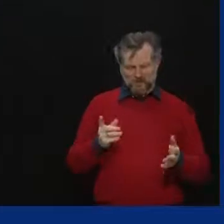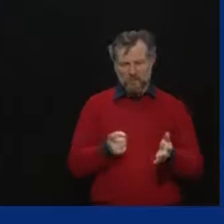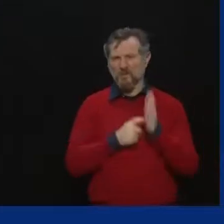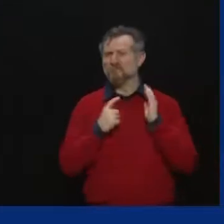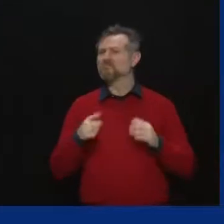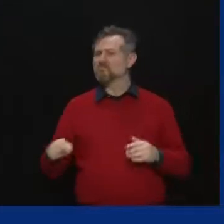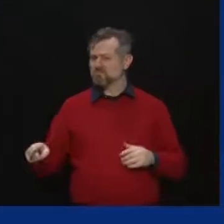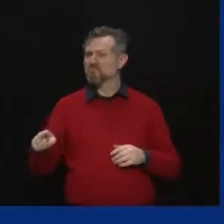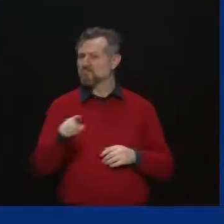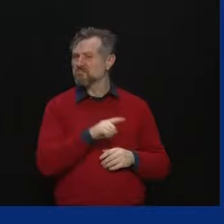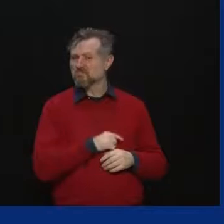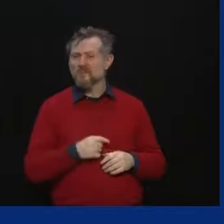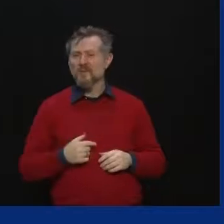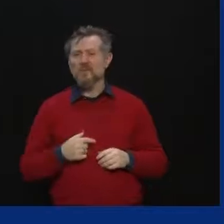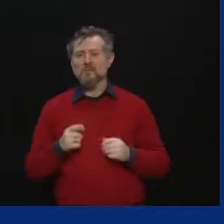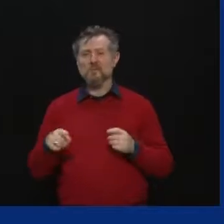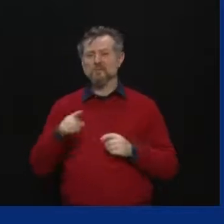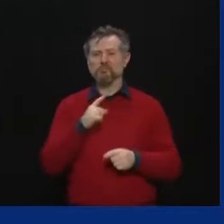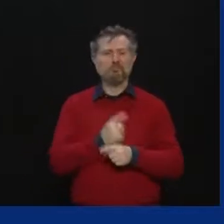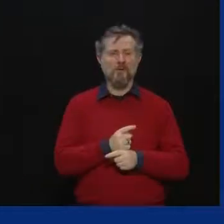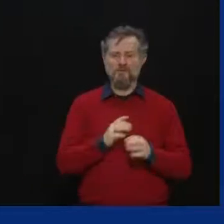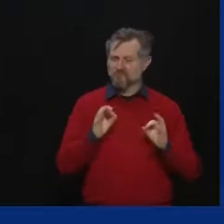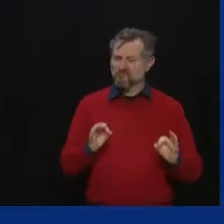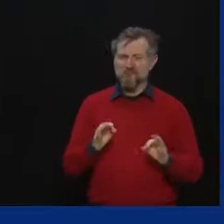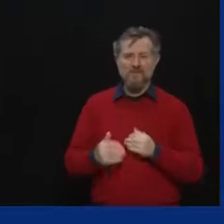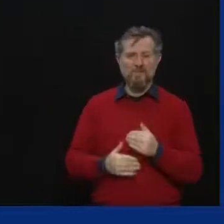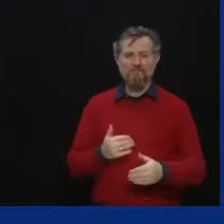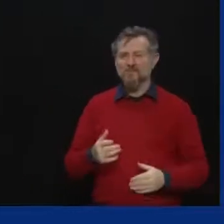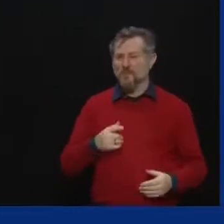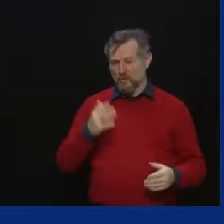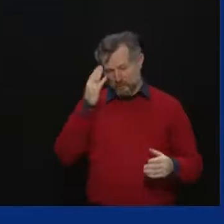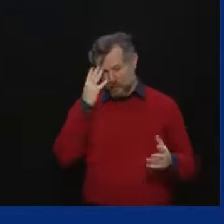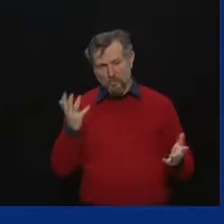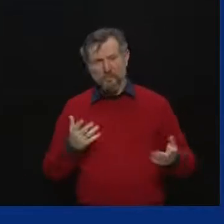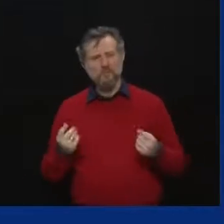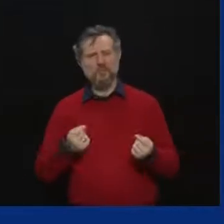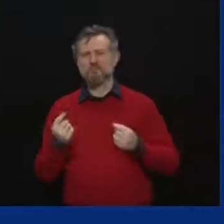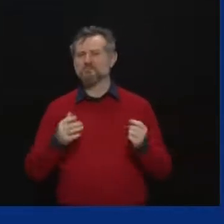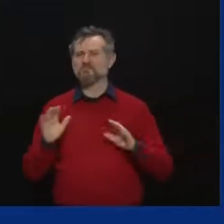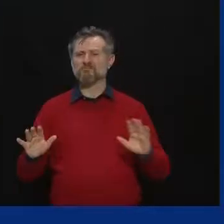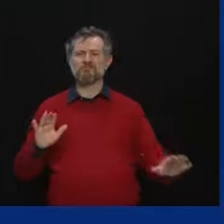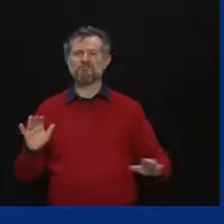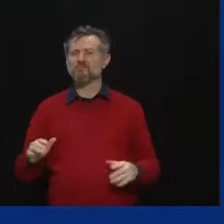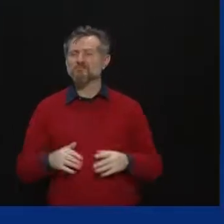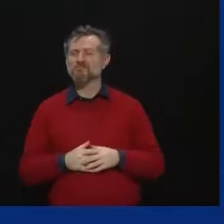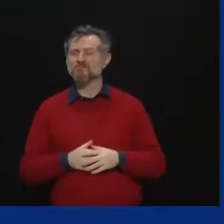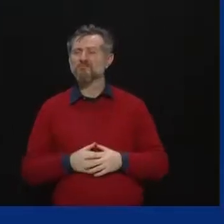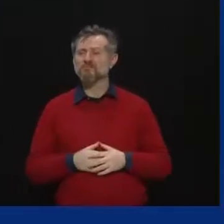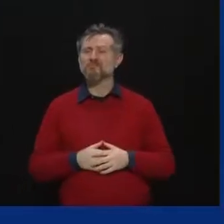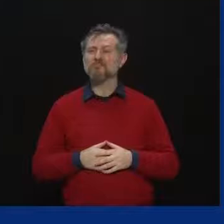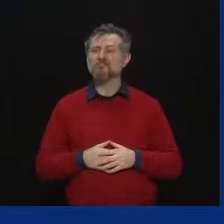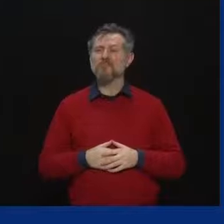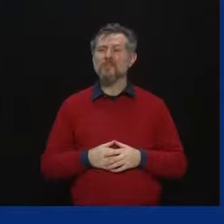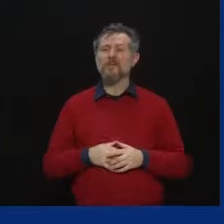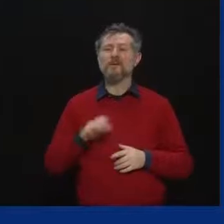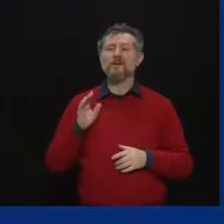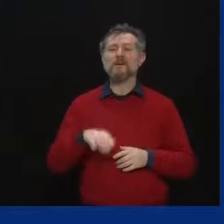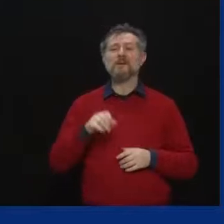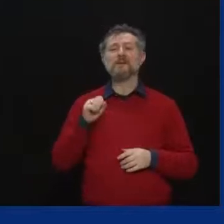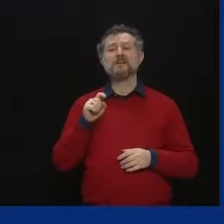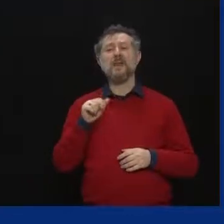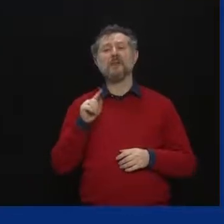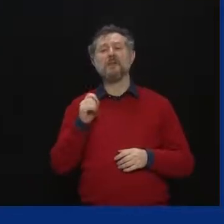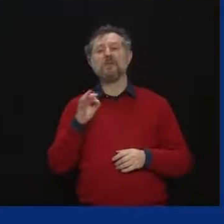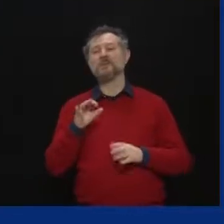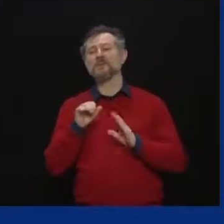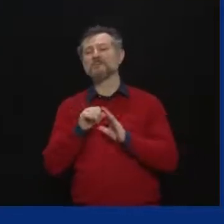So they're doing the right thing, and people, there's no reason why they shouldn't go back to those. No reason why they shouldn't. State of the State? That